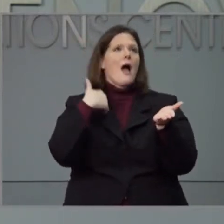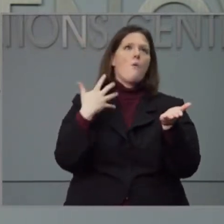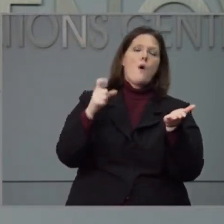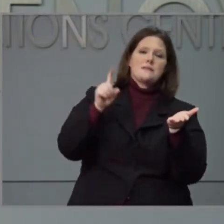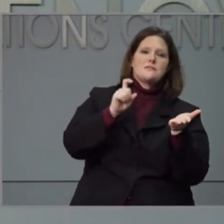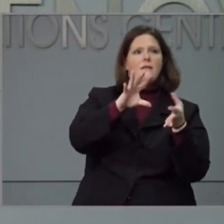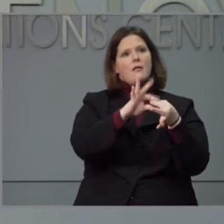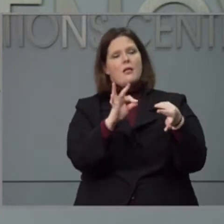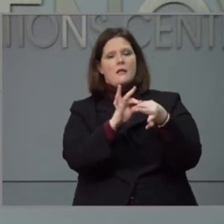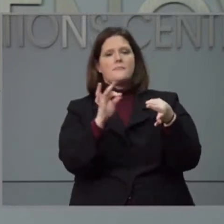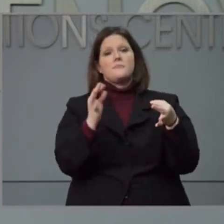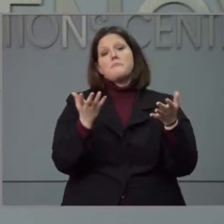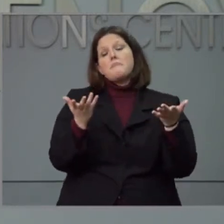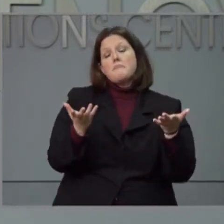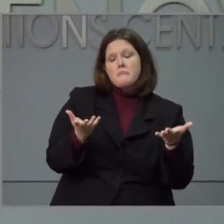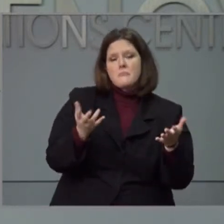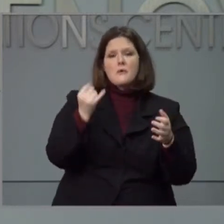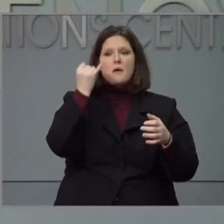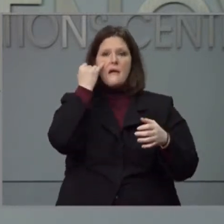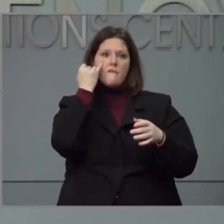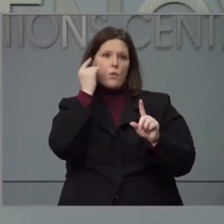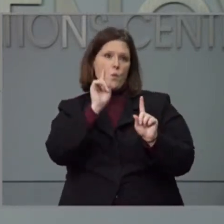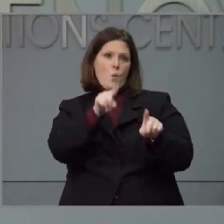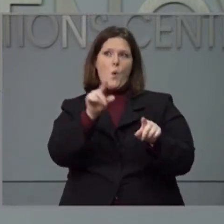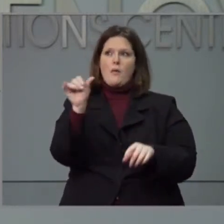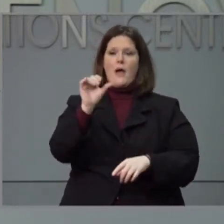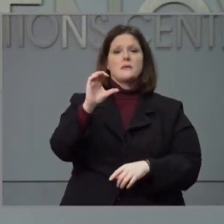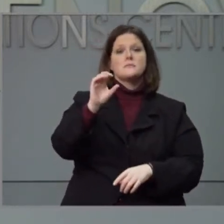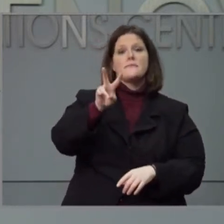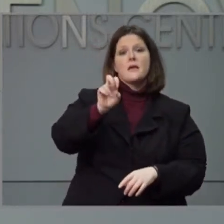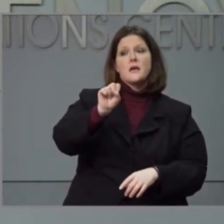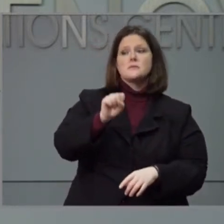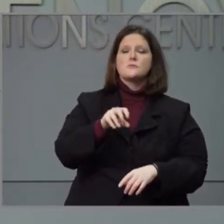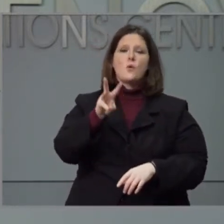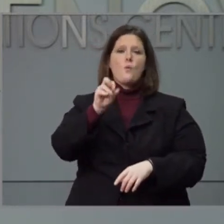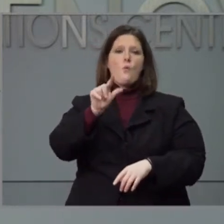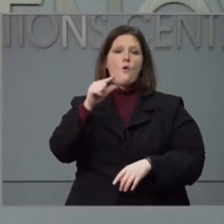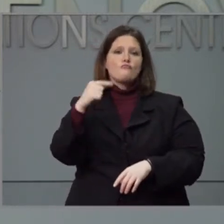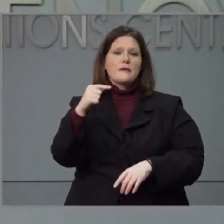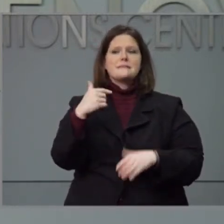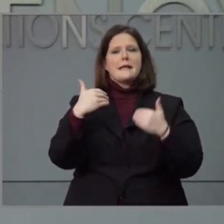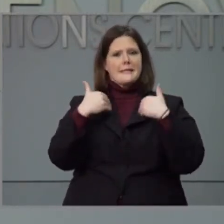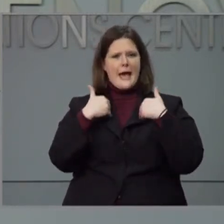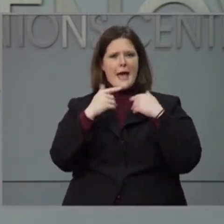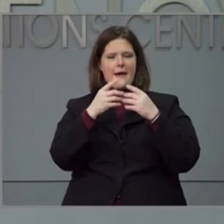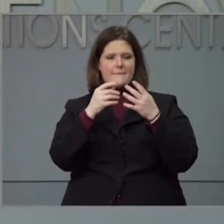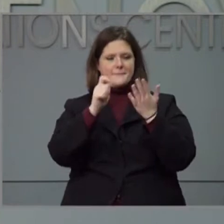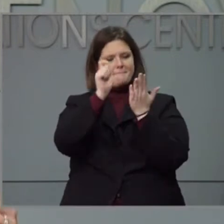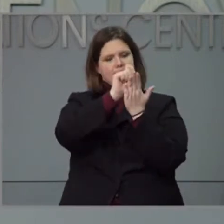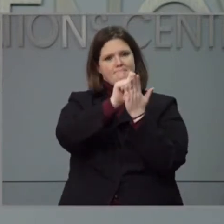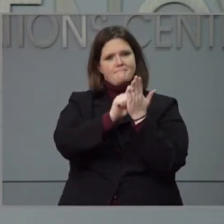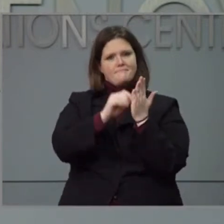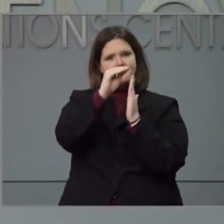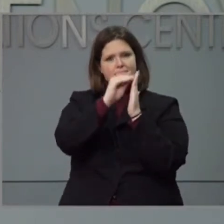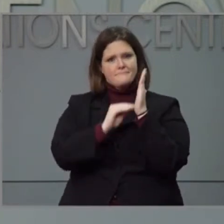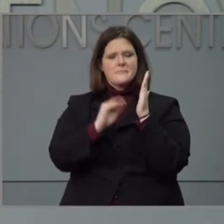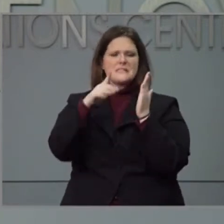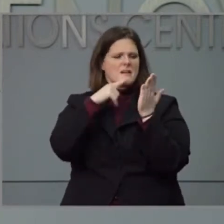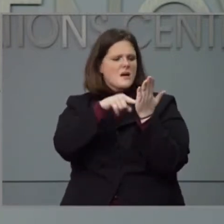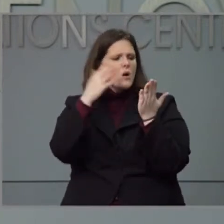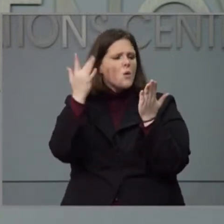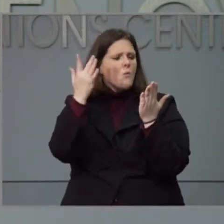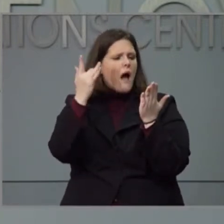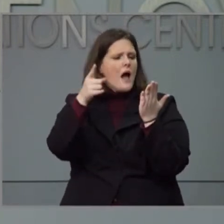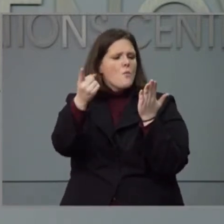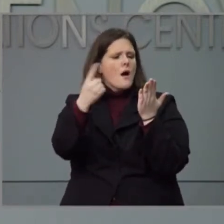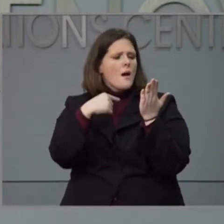There's a couple of things. If you're going to a place like CVS or Walgreens, often they have a screener question that says, hey, why are you going